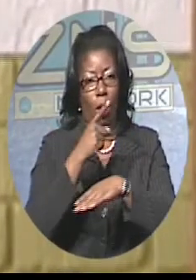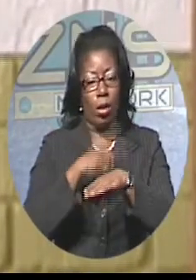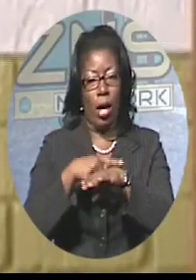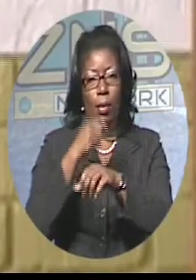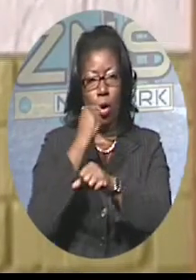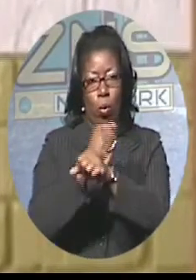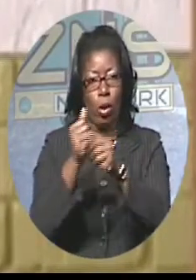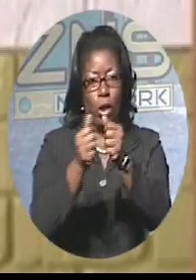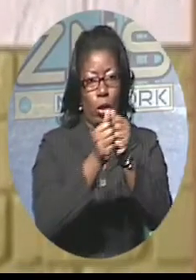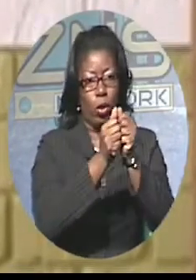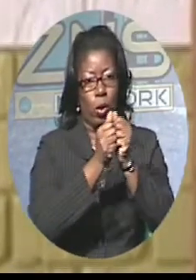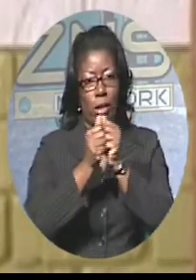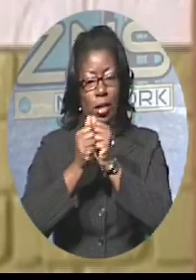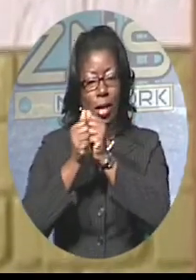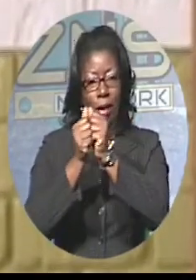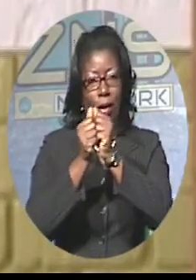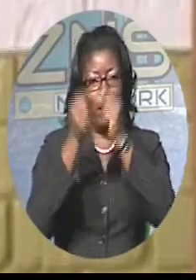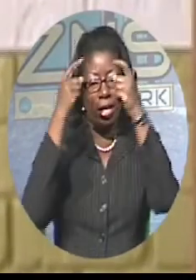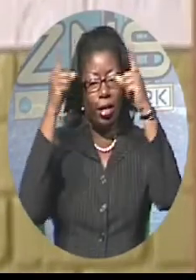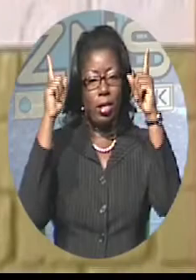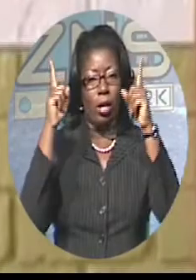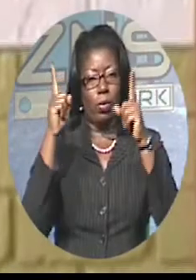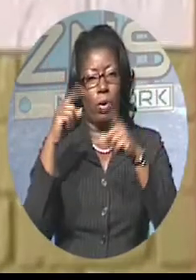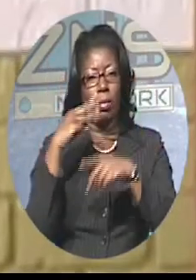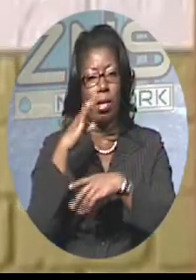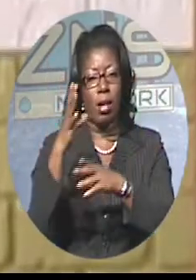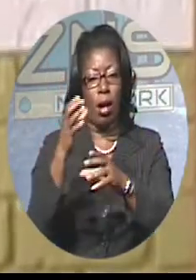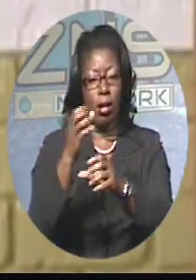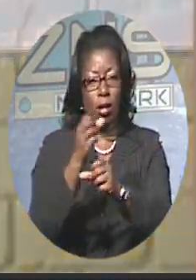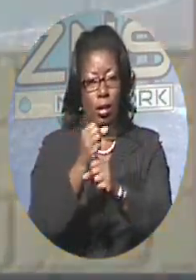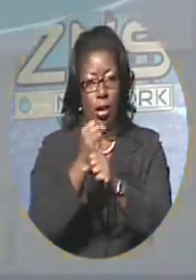together, success will be ours for the taking.